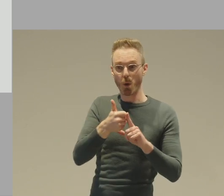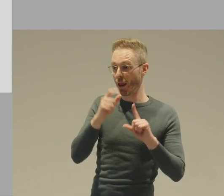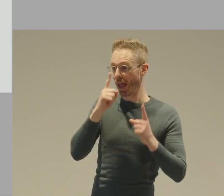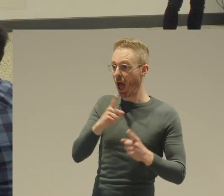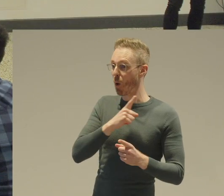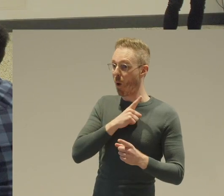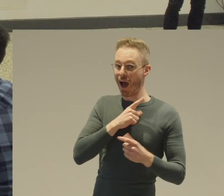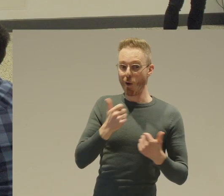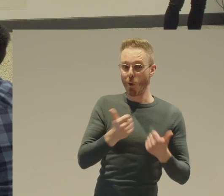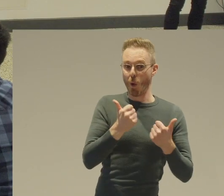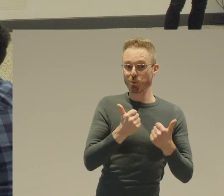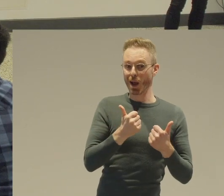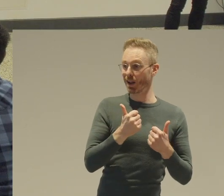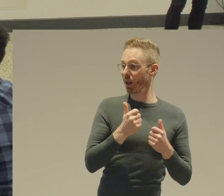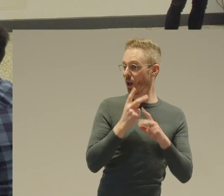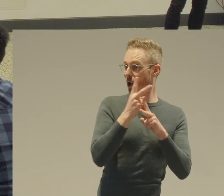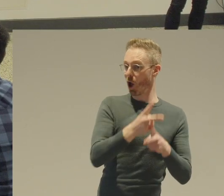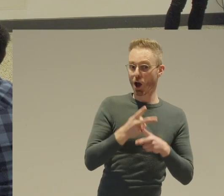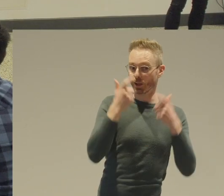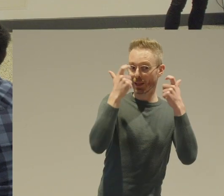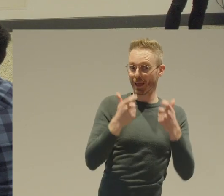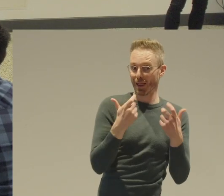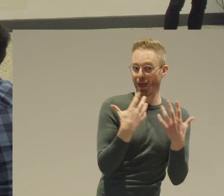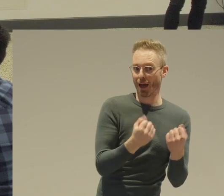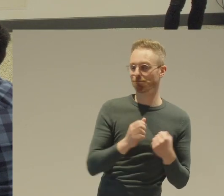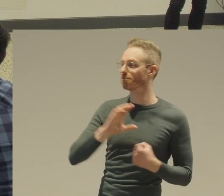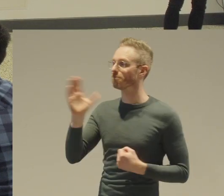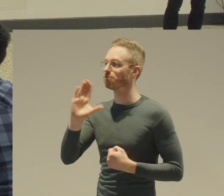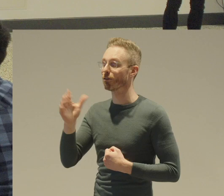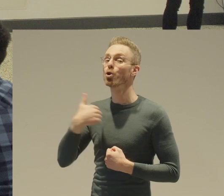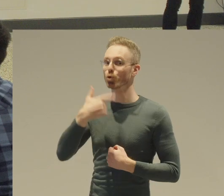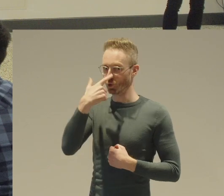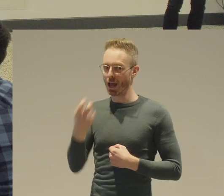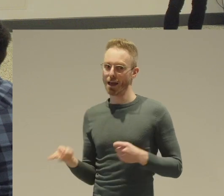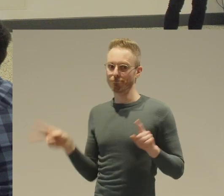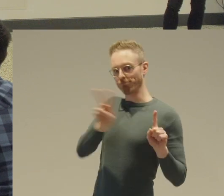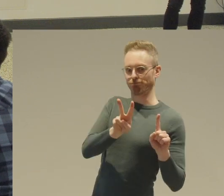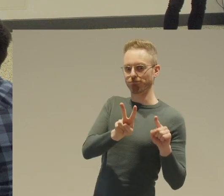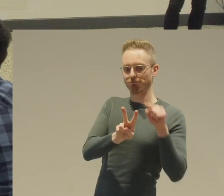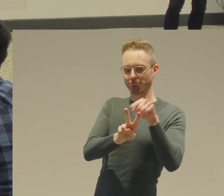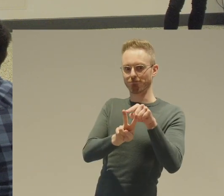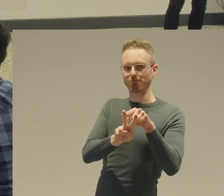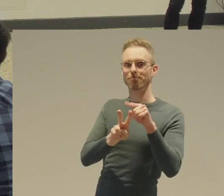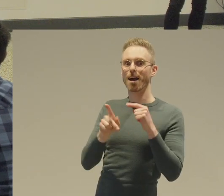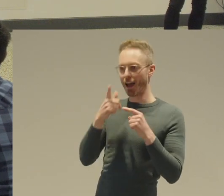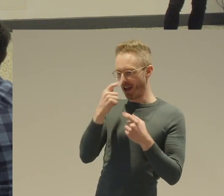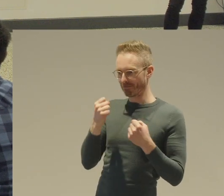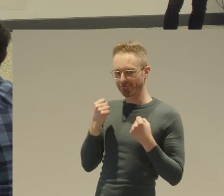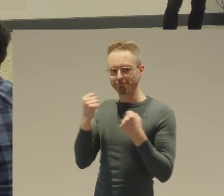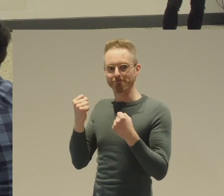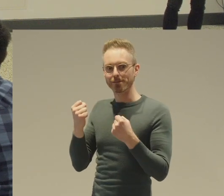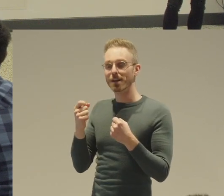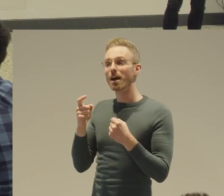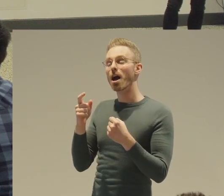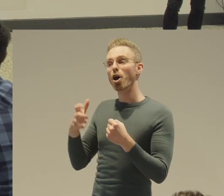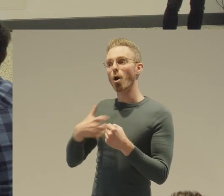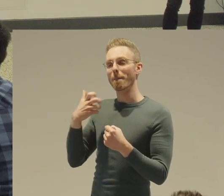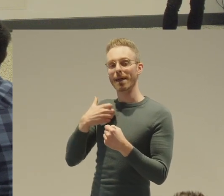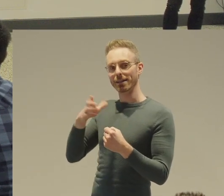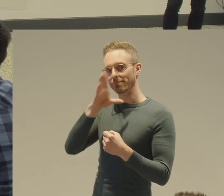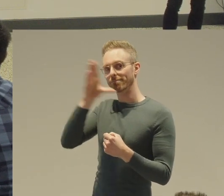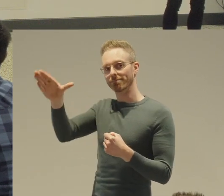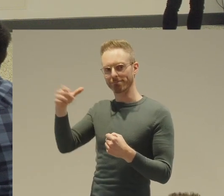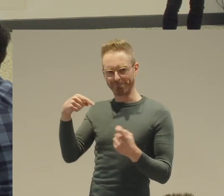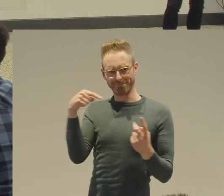point. It takes some time, but they usually will be polite and they'll come back and say, I'm really sorry that this happened. You are in fact